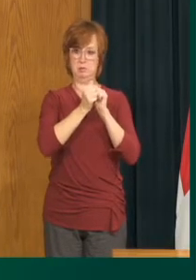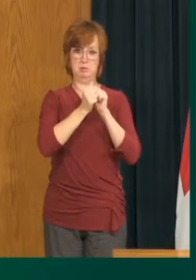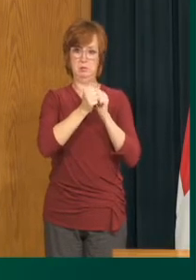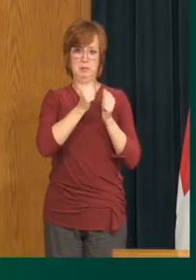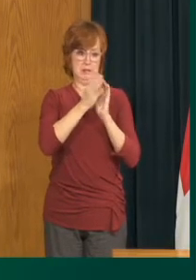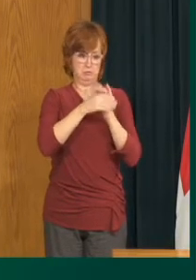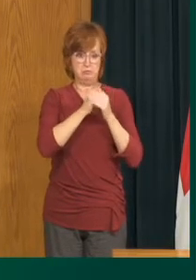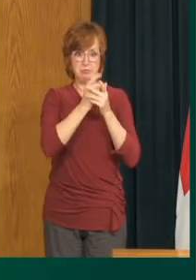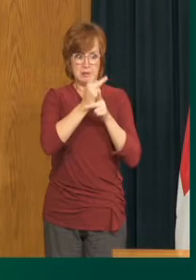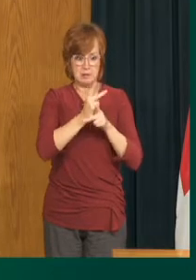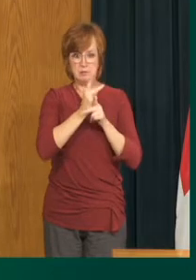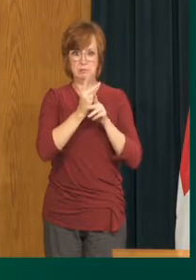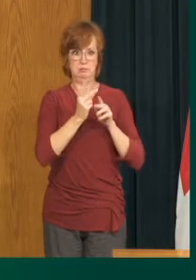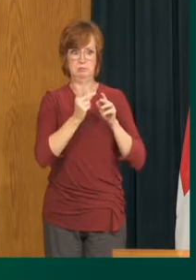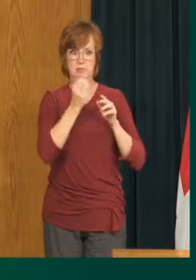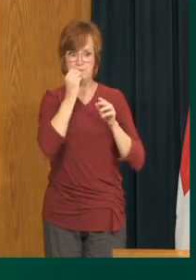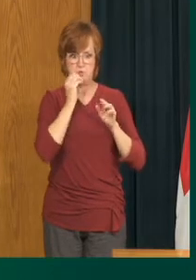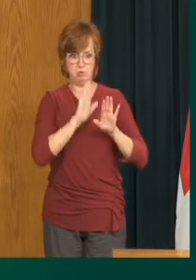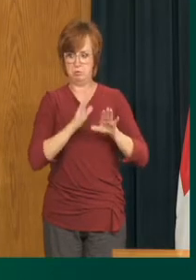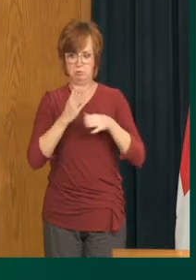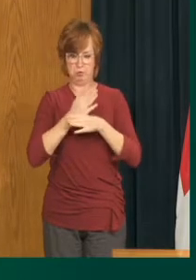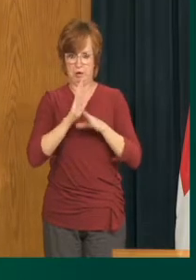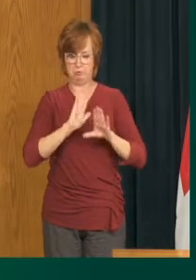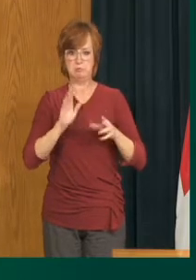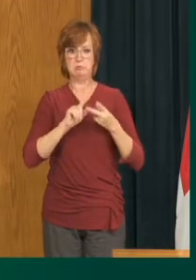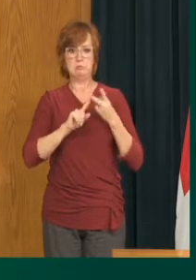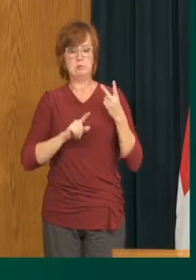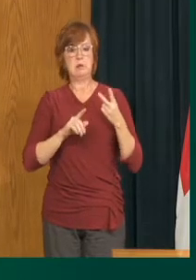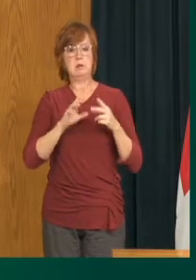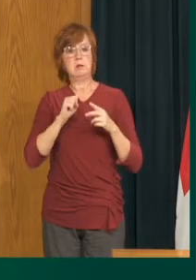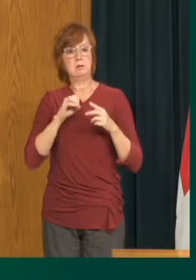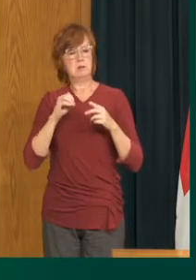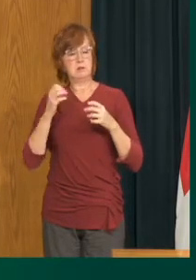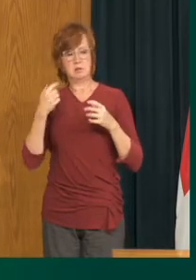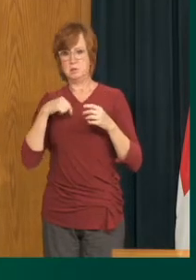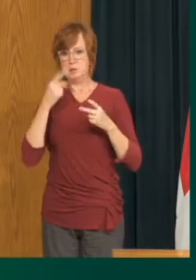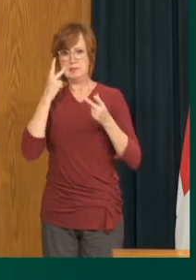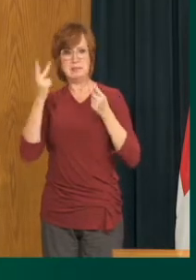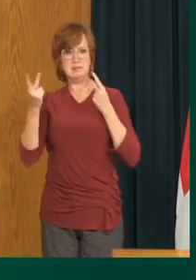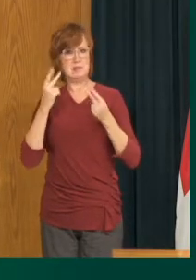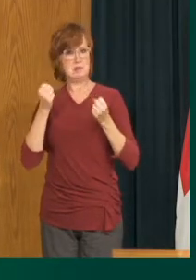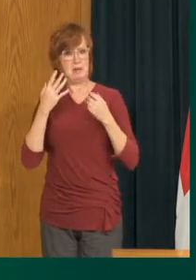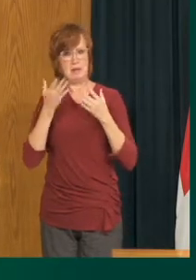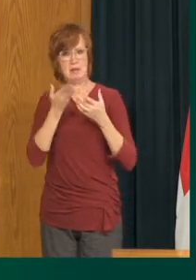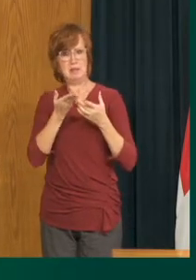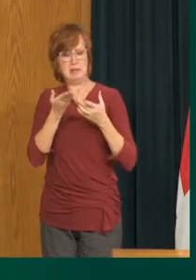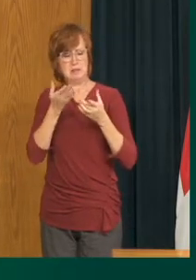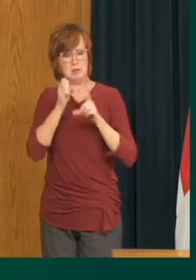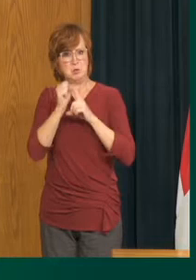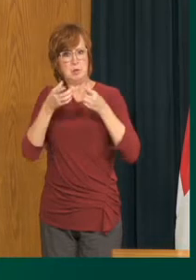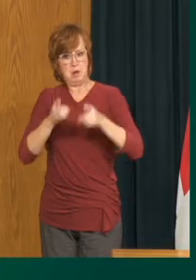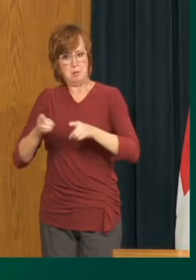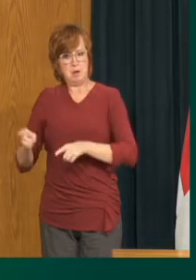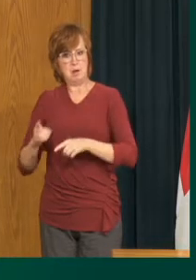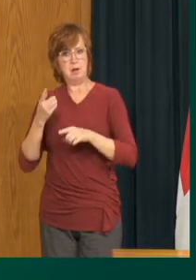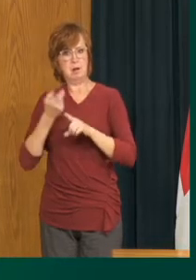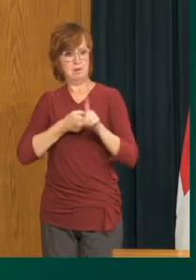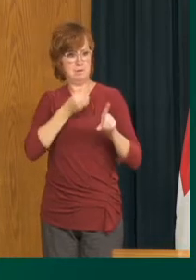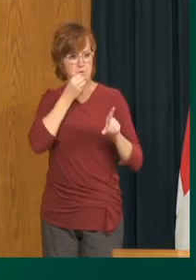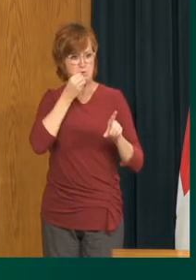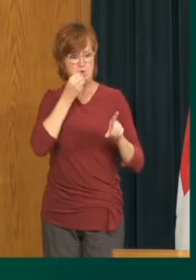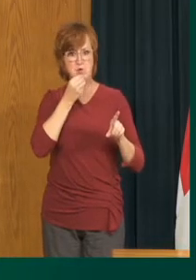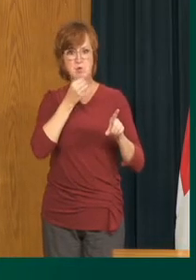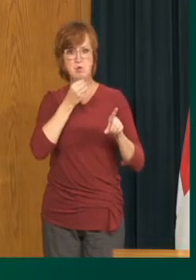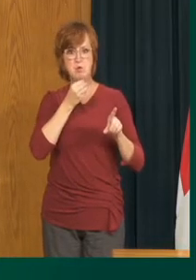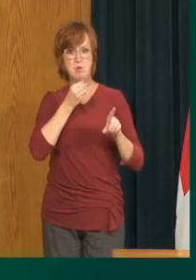have seen in Saskatchewan to date have been social settings, often involving the service of food and or drinks. And it just takes